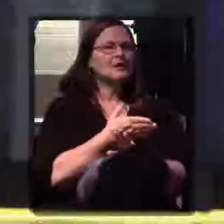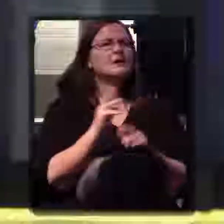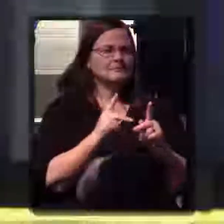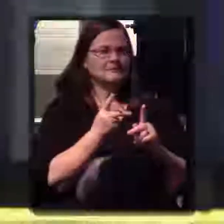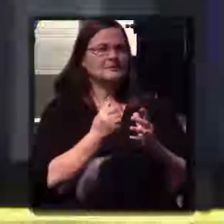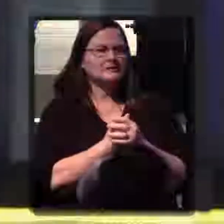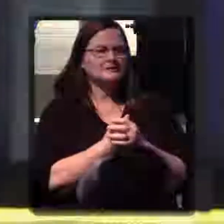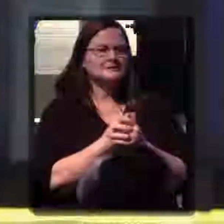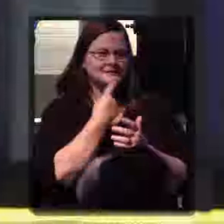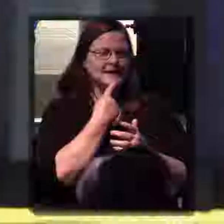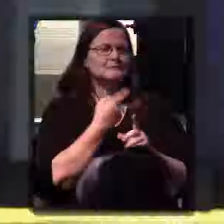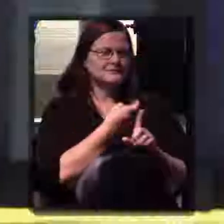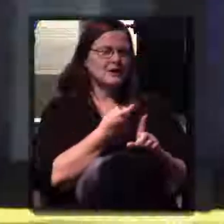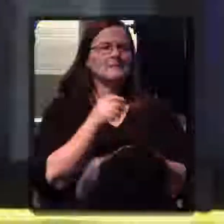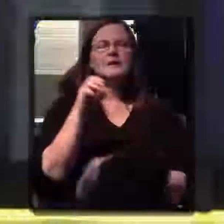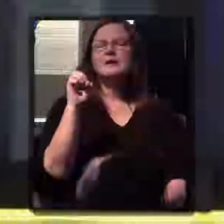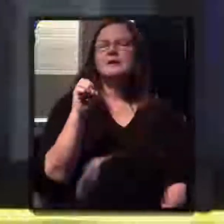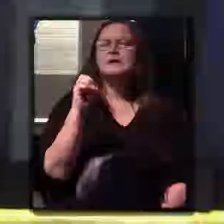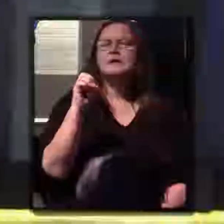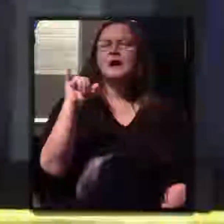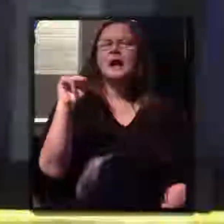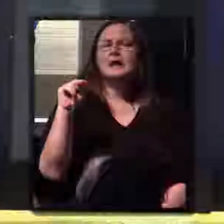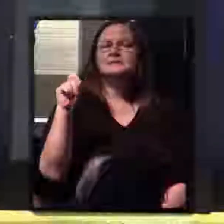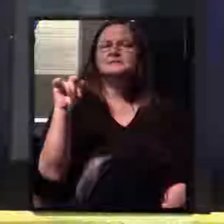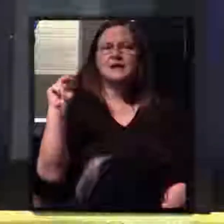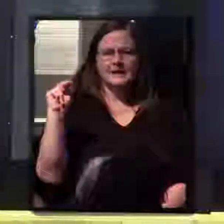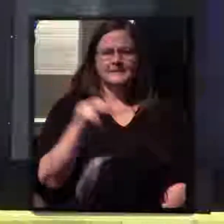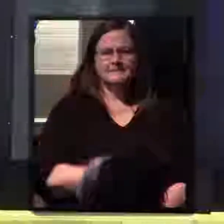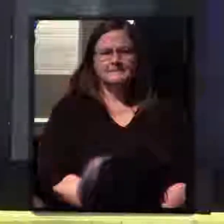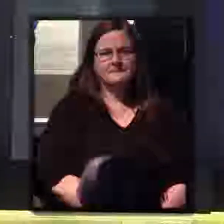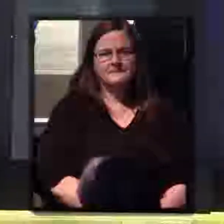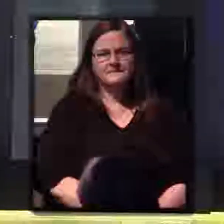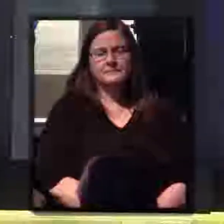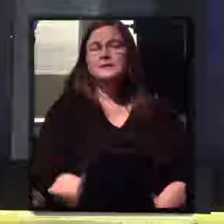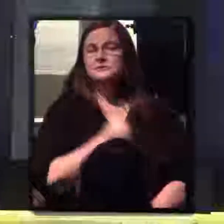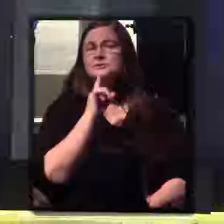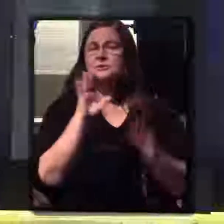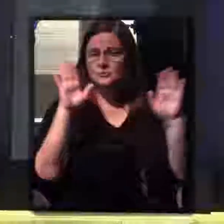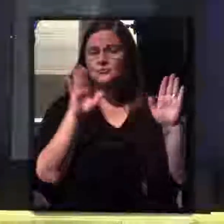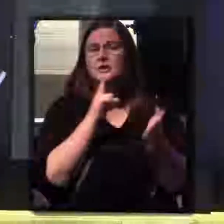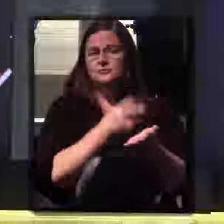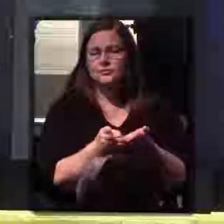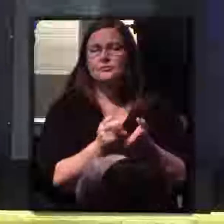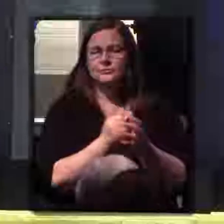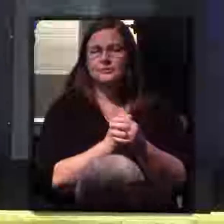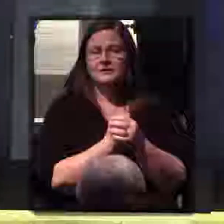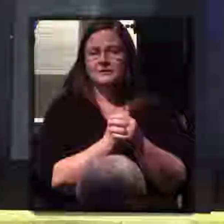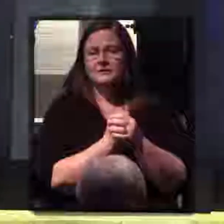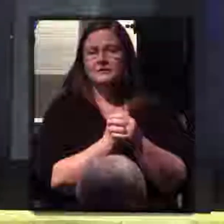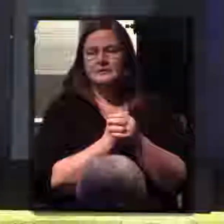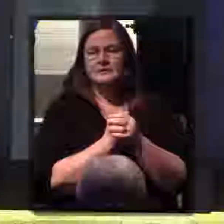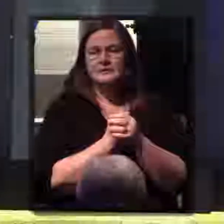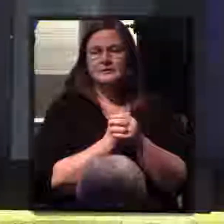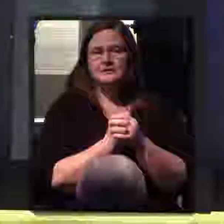you've never heard that before, that's who it's been attributed to, Albert Einstein. And it's a great